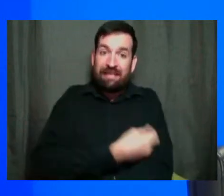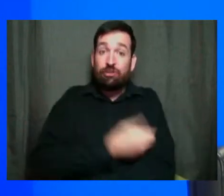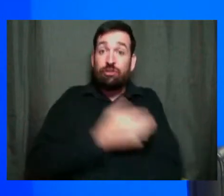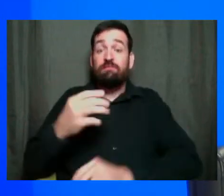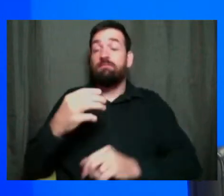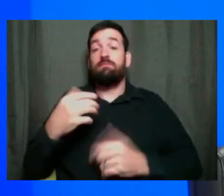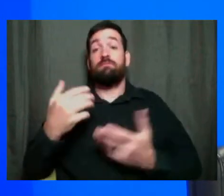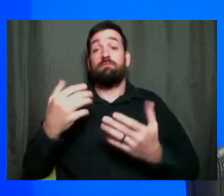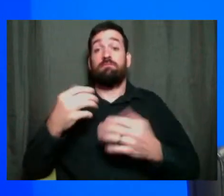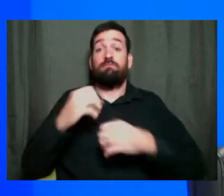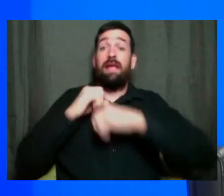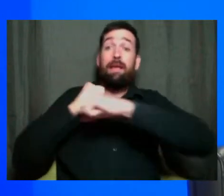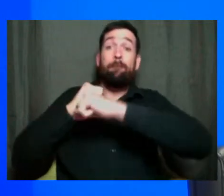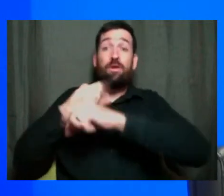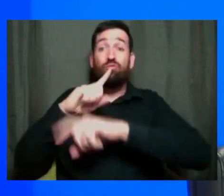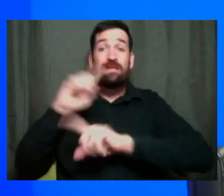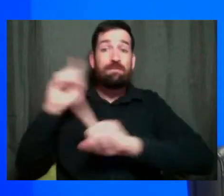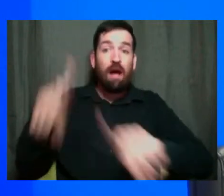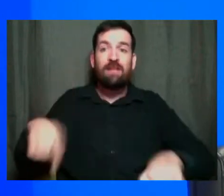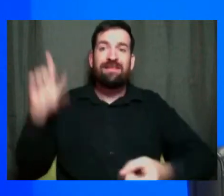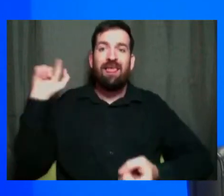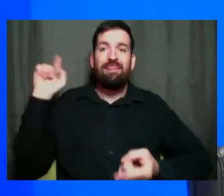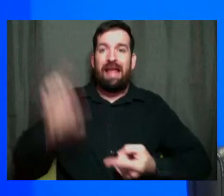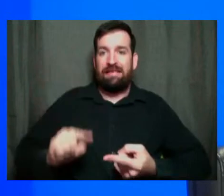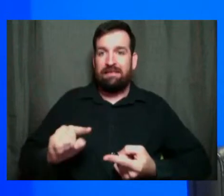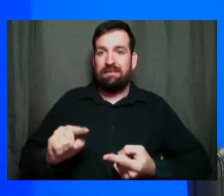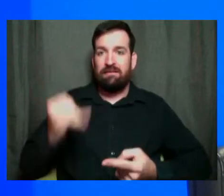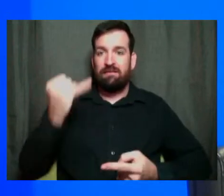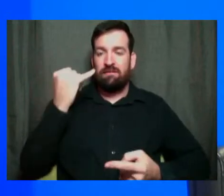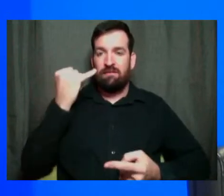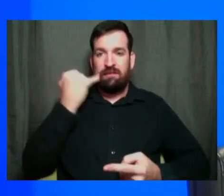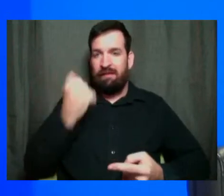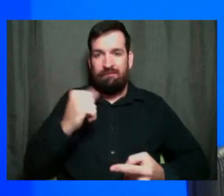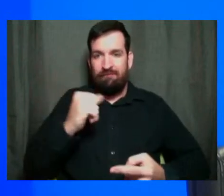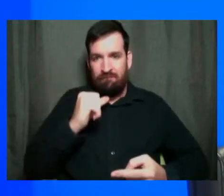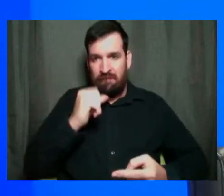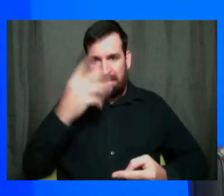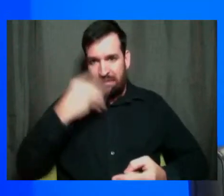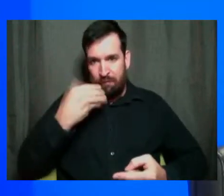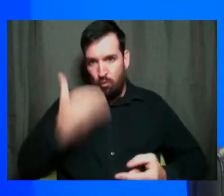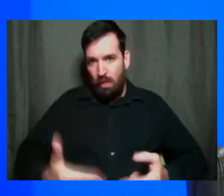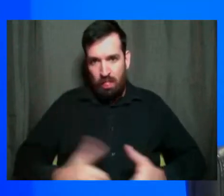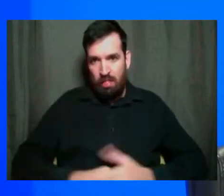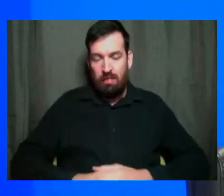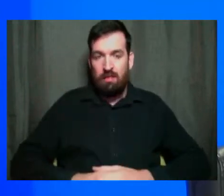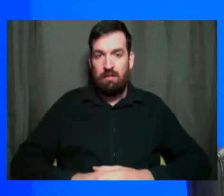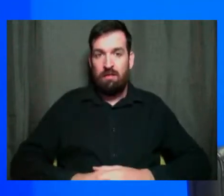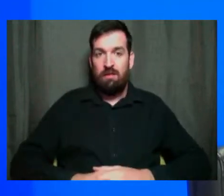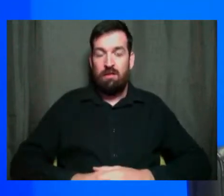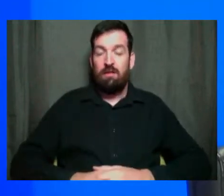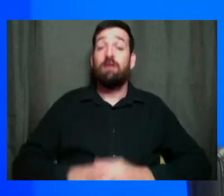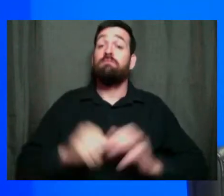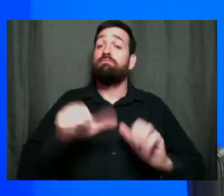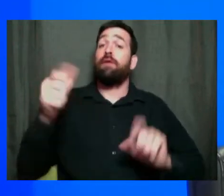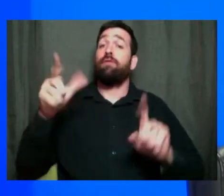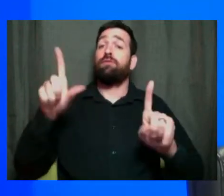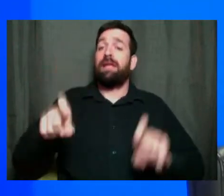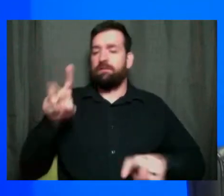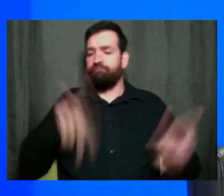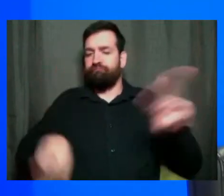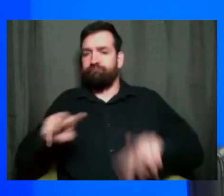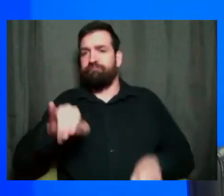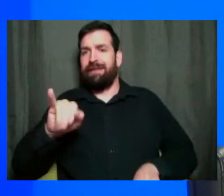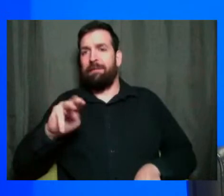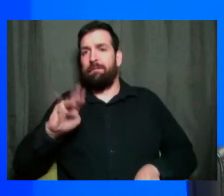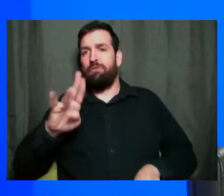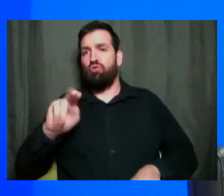same if you've been submitted to sleep deprivation prior to vaccination. They do other tests, look at immune response in the setting